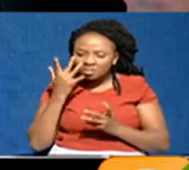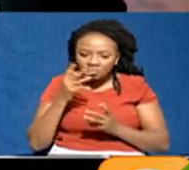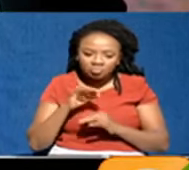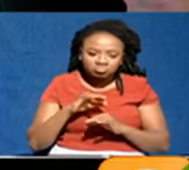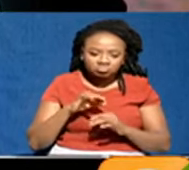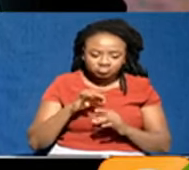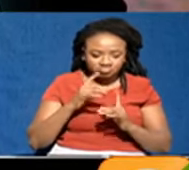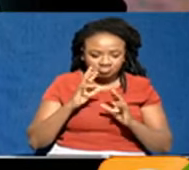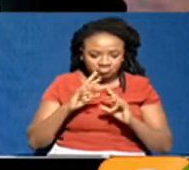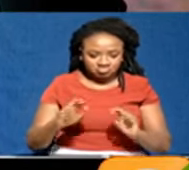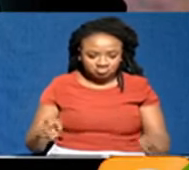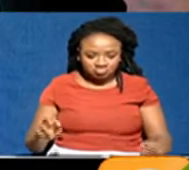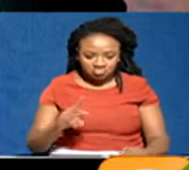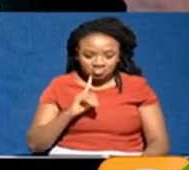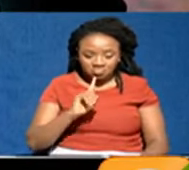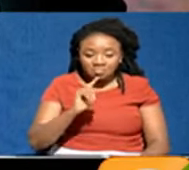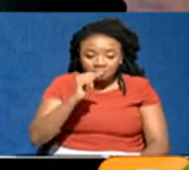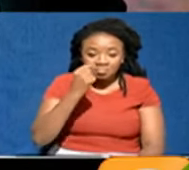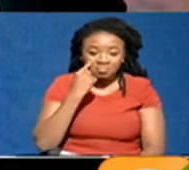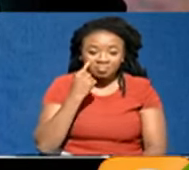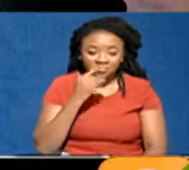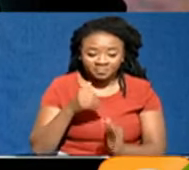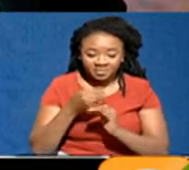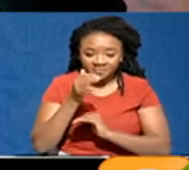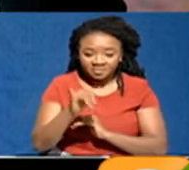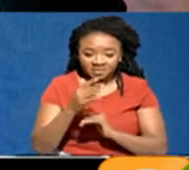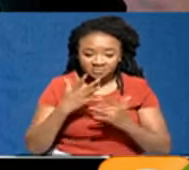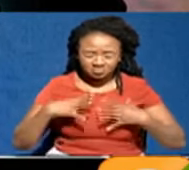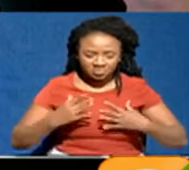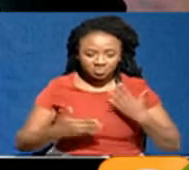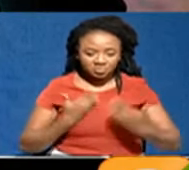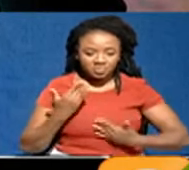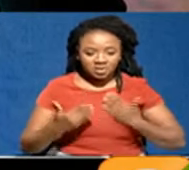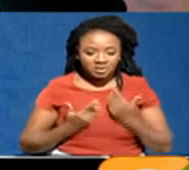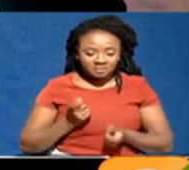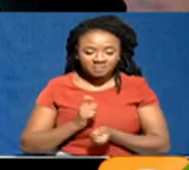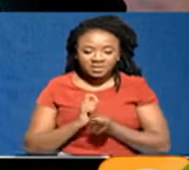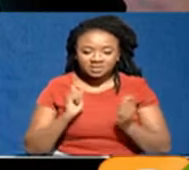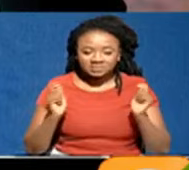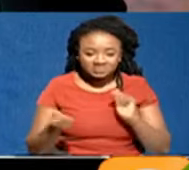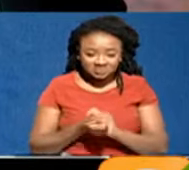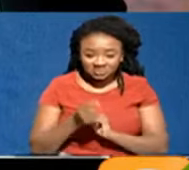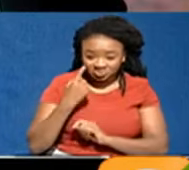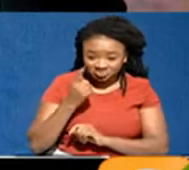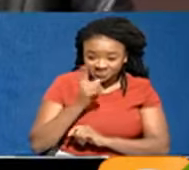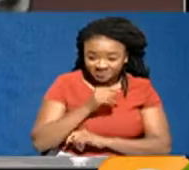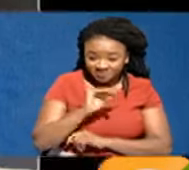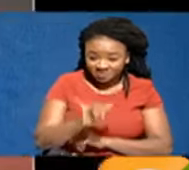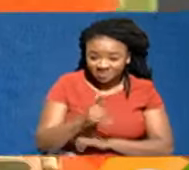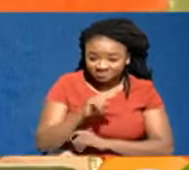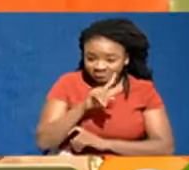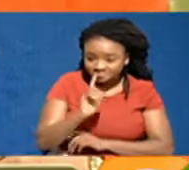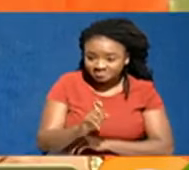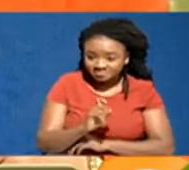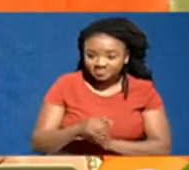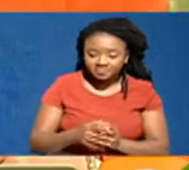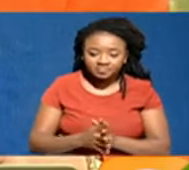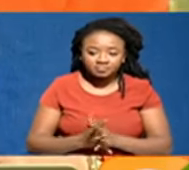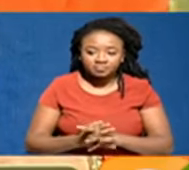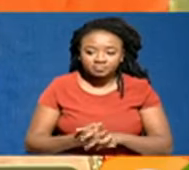whatnot. But did you see a behavior change? And I'll take this to Kevin. Did you see a behavior change with something like